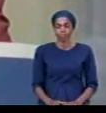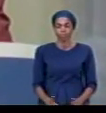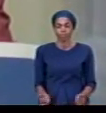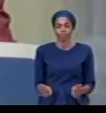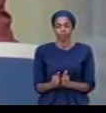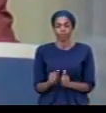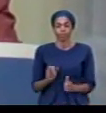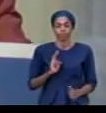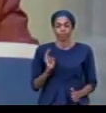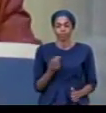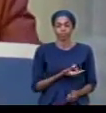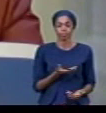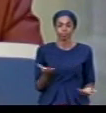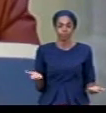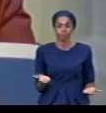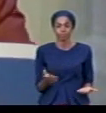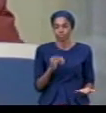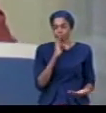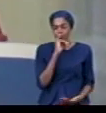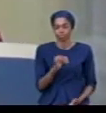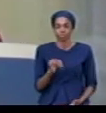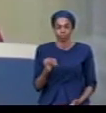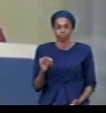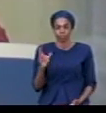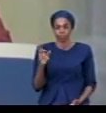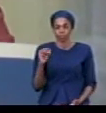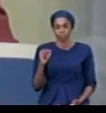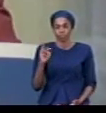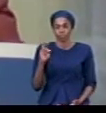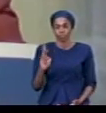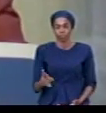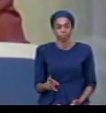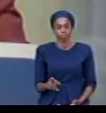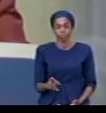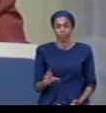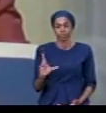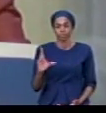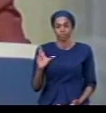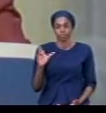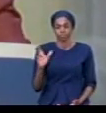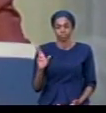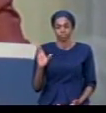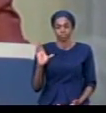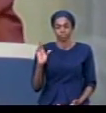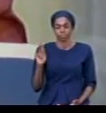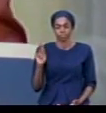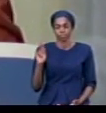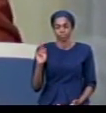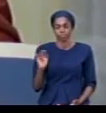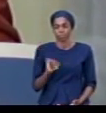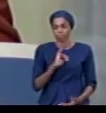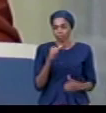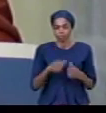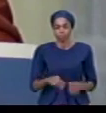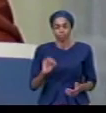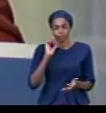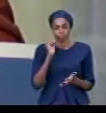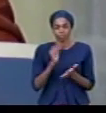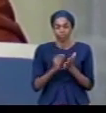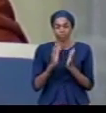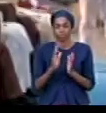midst, Mr. Lucky Barrow is the Permanent Secretary, Ministry of